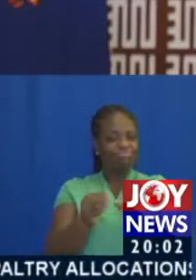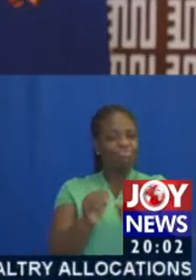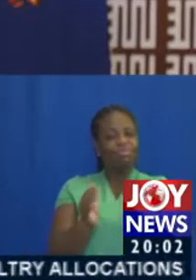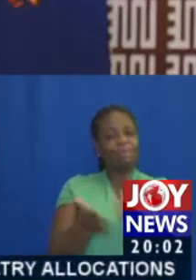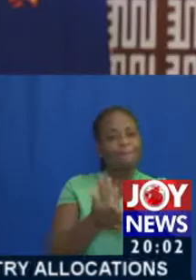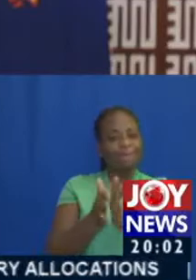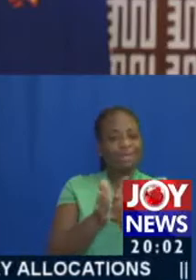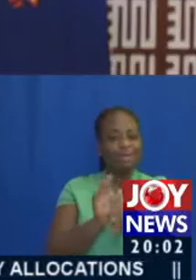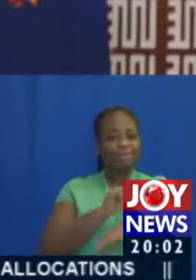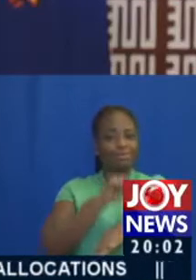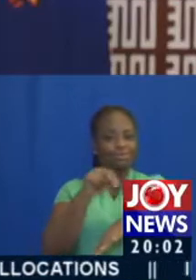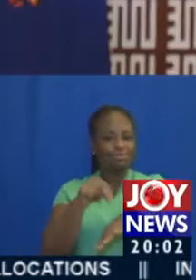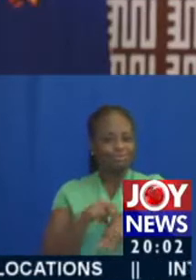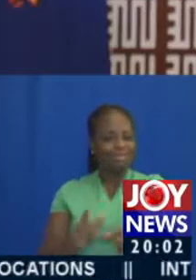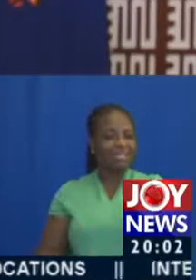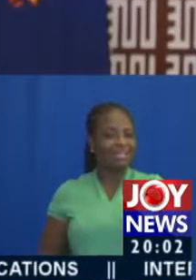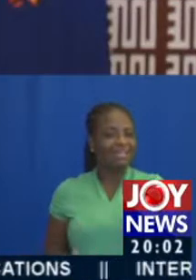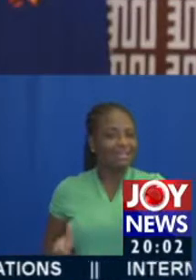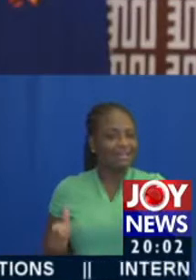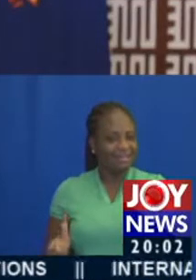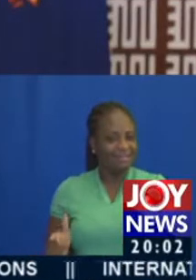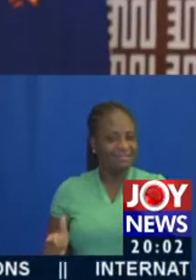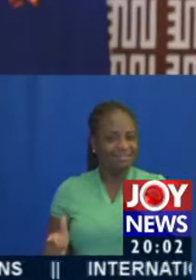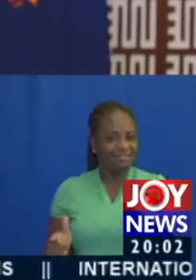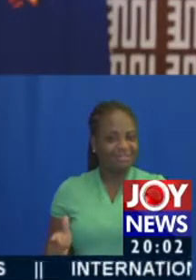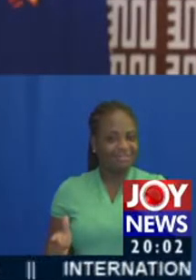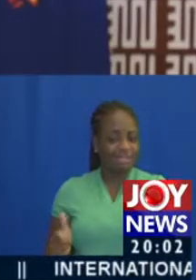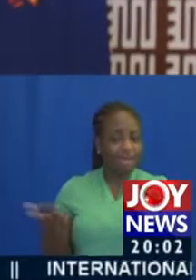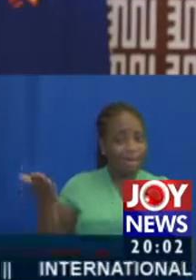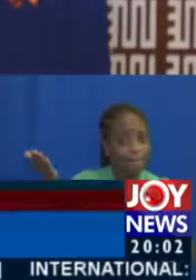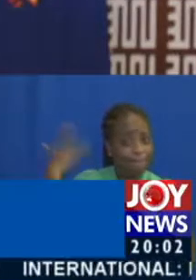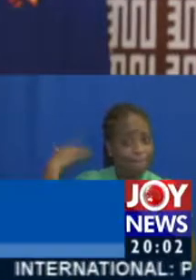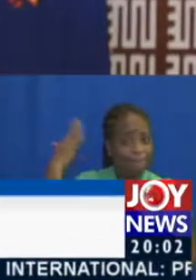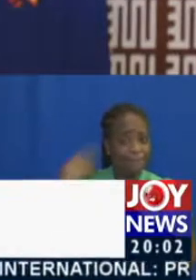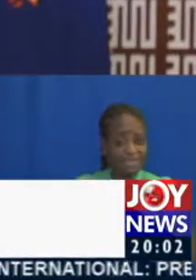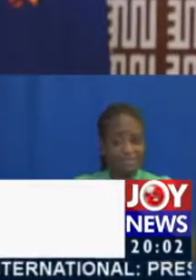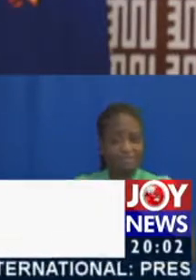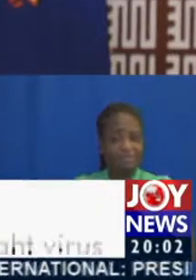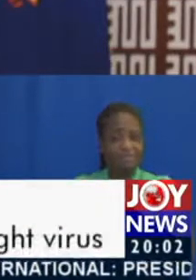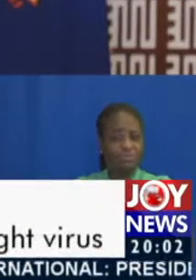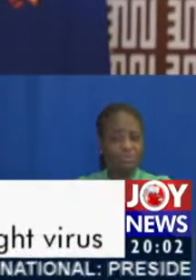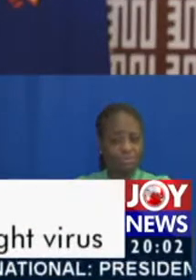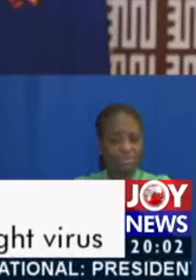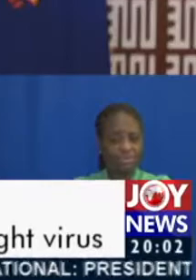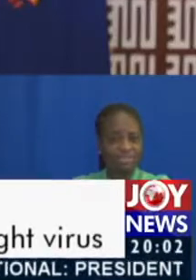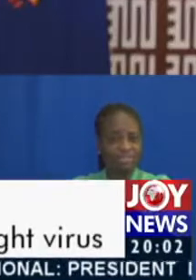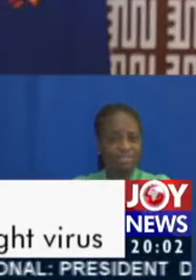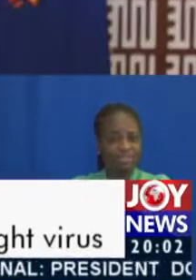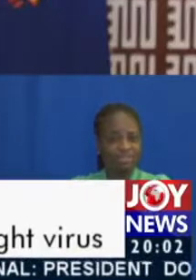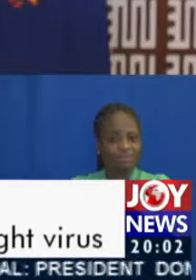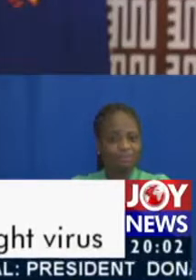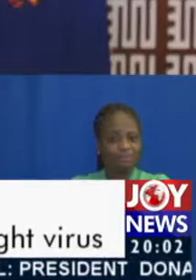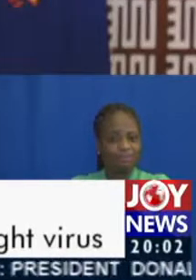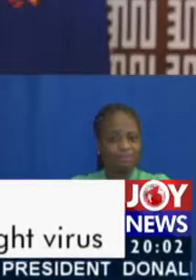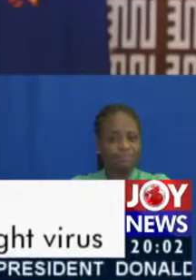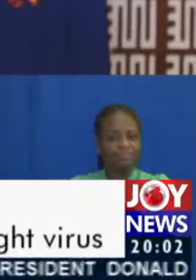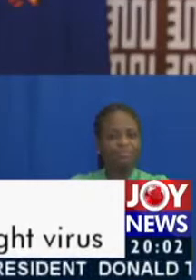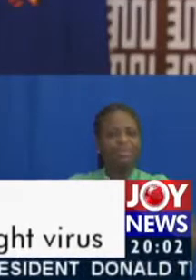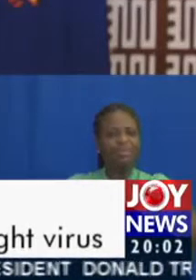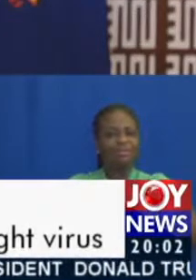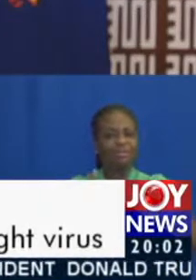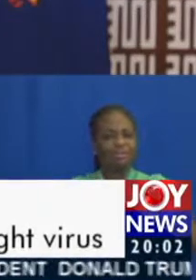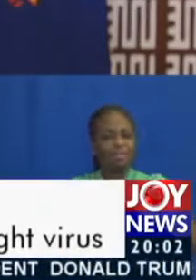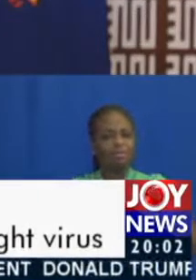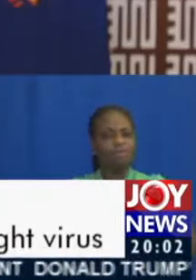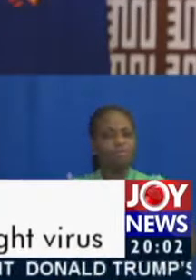some aspects of our lives. Over the last few weeks, the cap on the number of